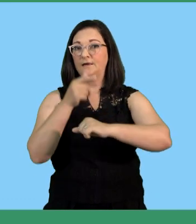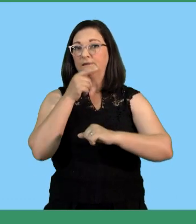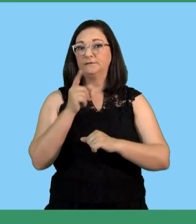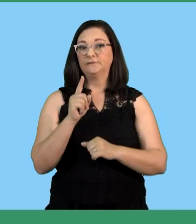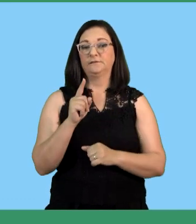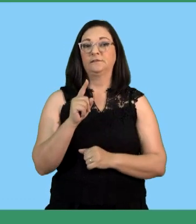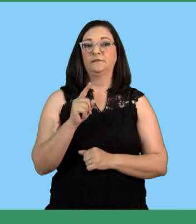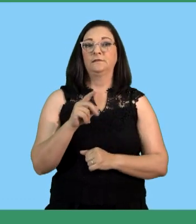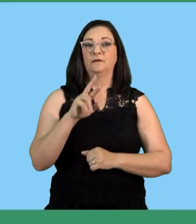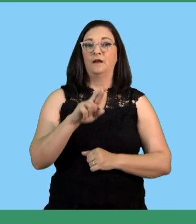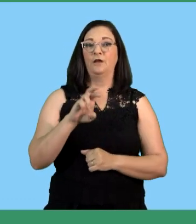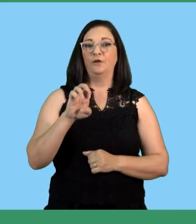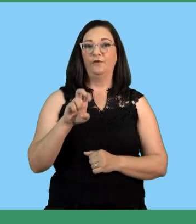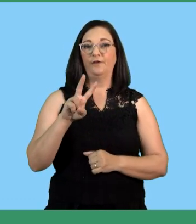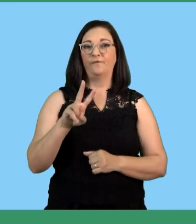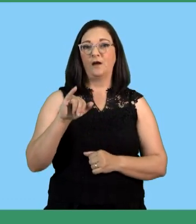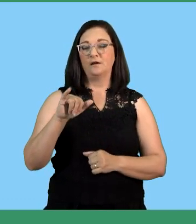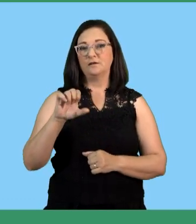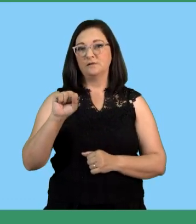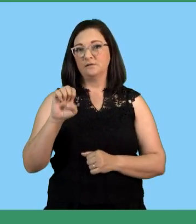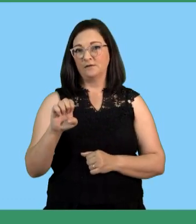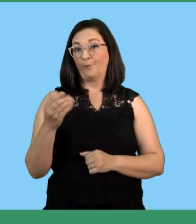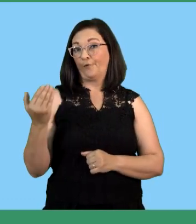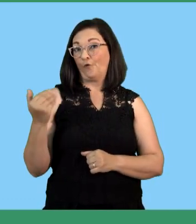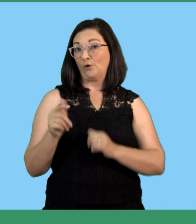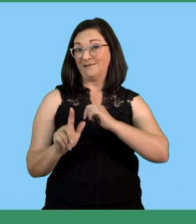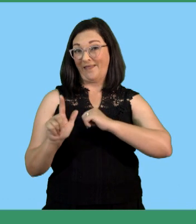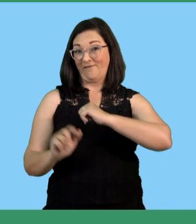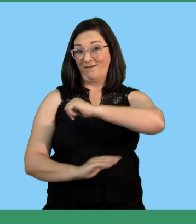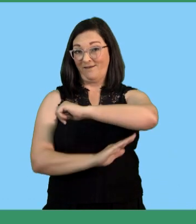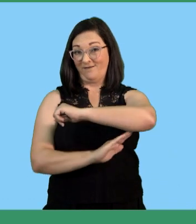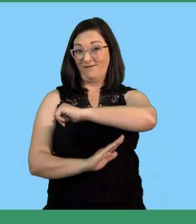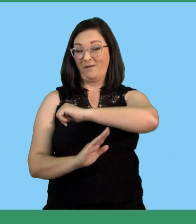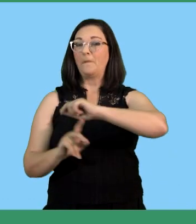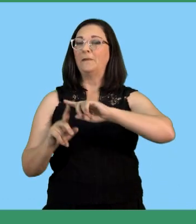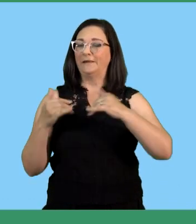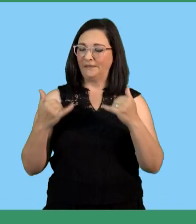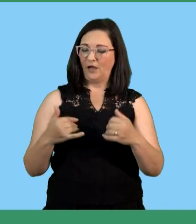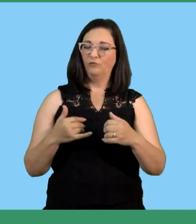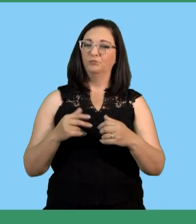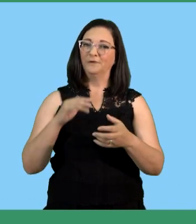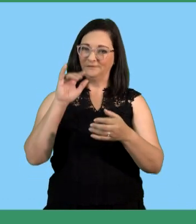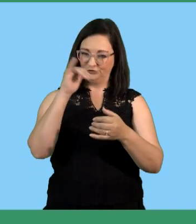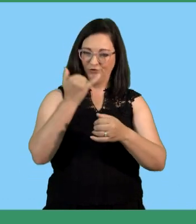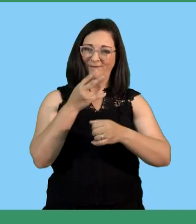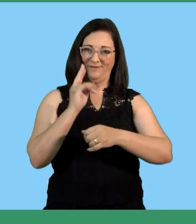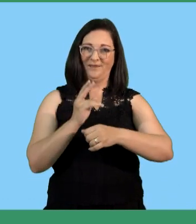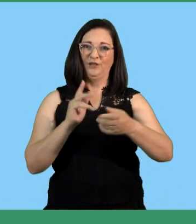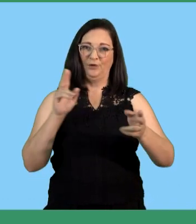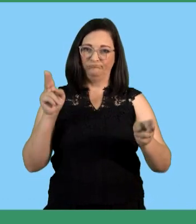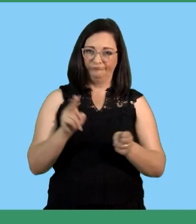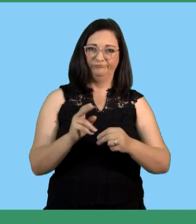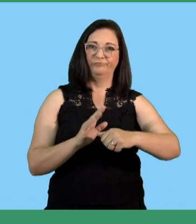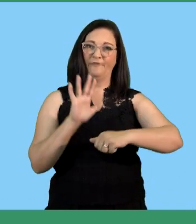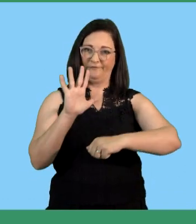the revised. They've been revised. Before there were 7, but now there are 5. We are looking at the revised 5 pillars, which